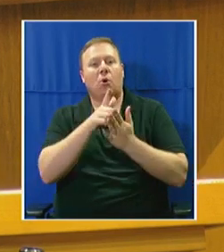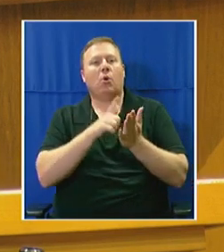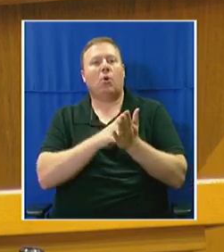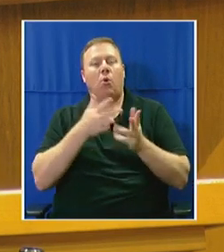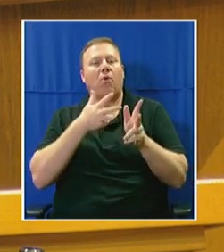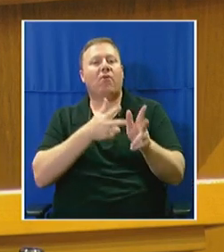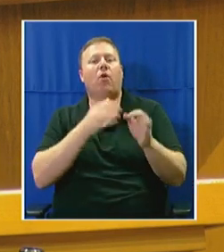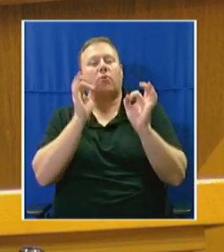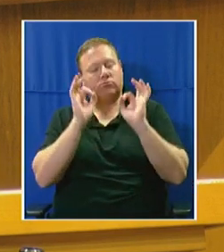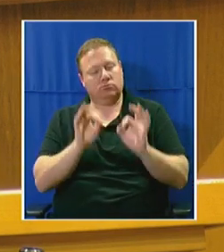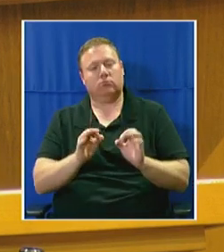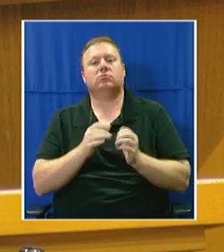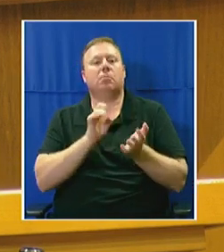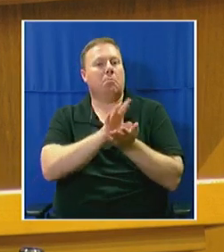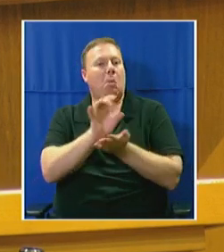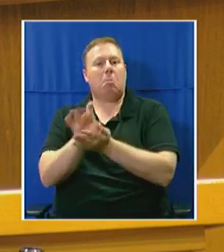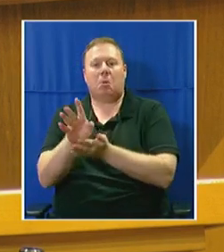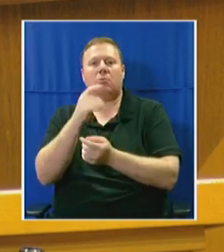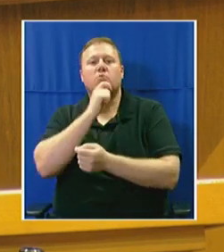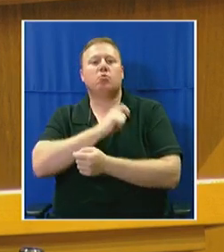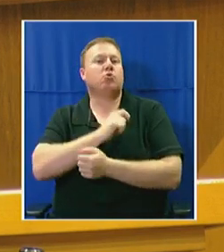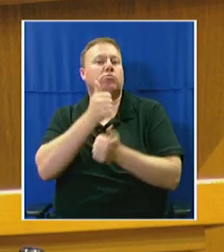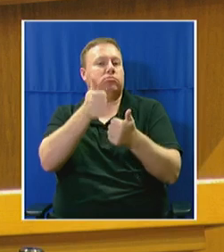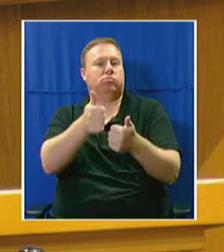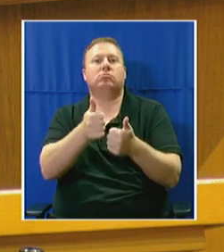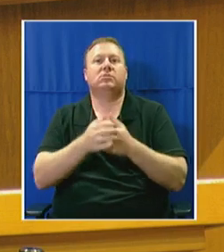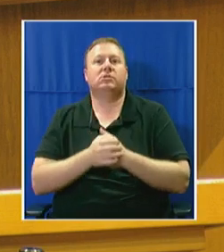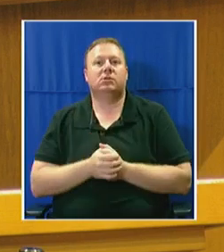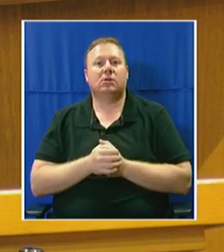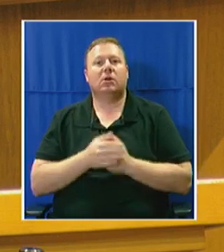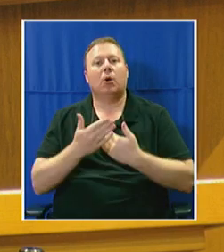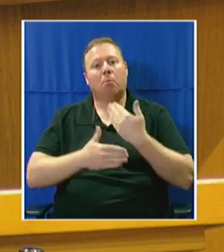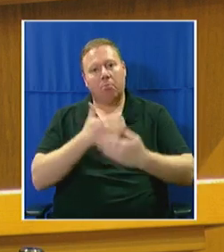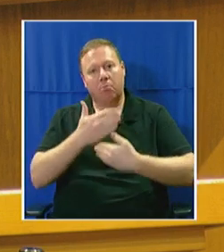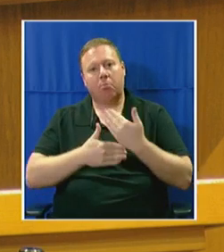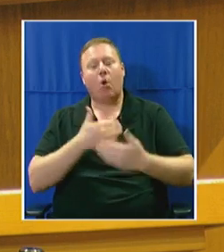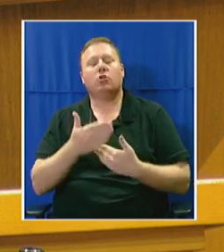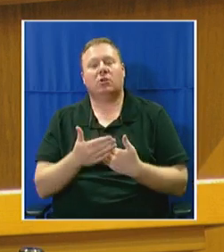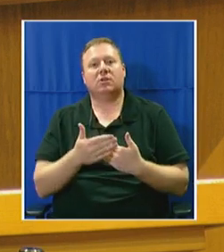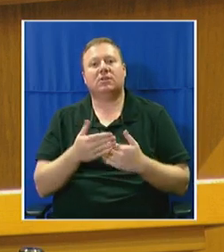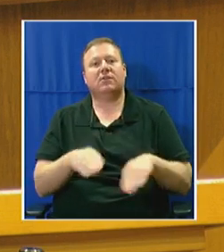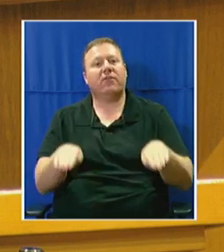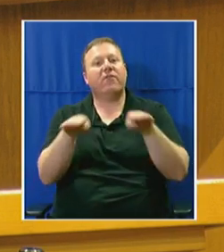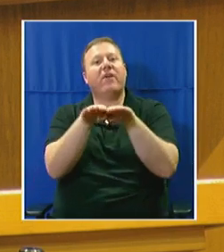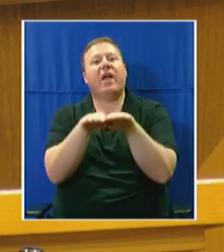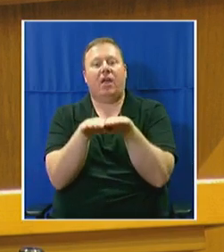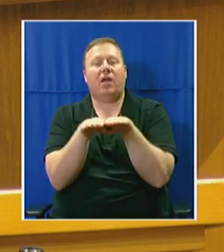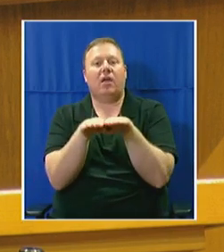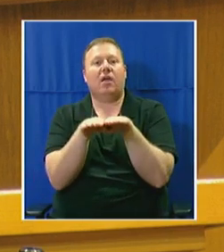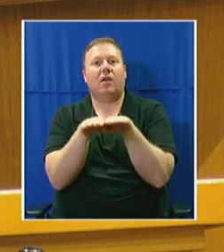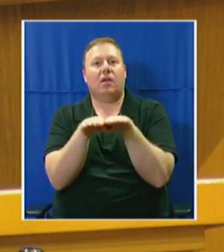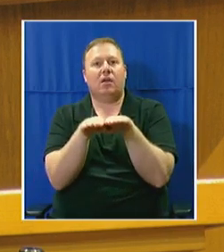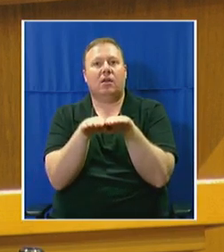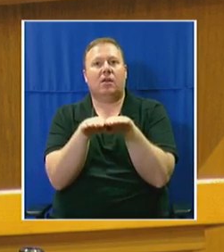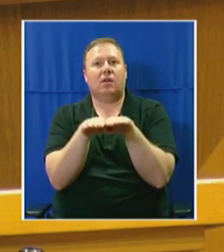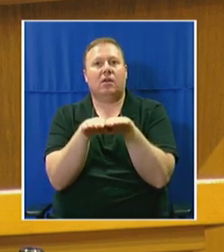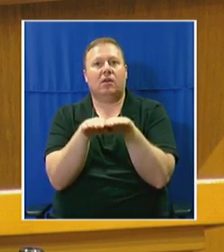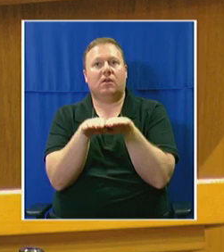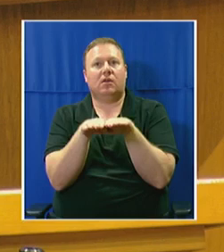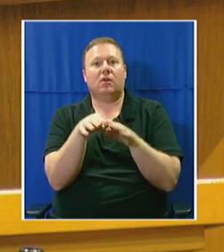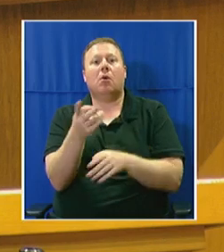majority in the committee is that the president had followed the prescript of the law in reaching his decision to remove